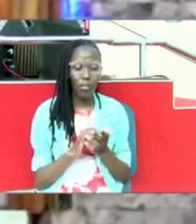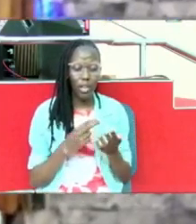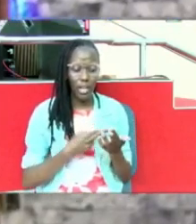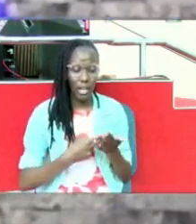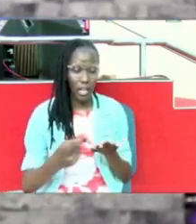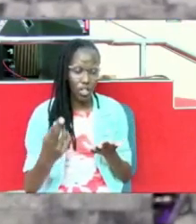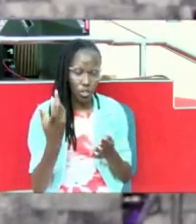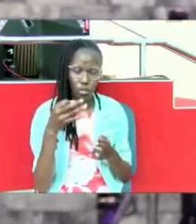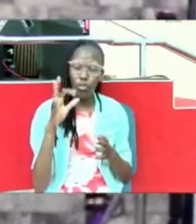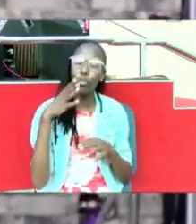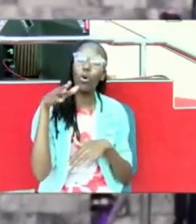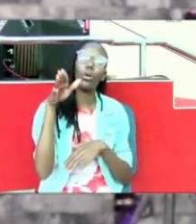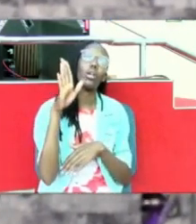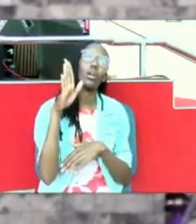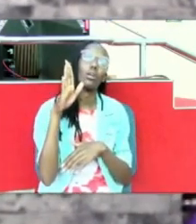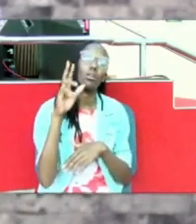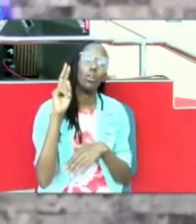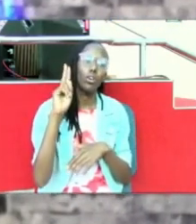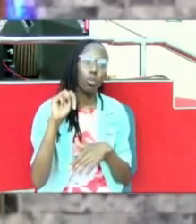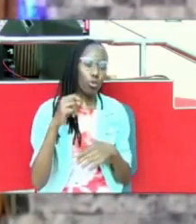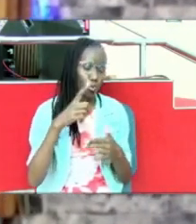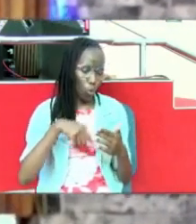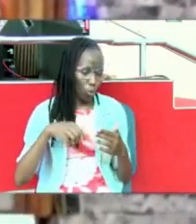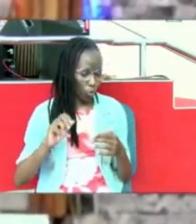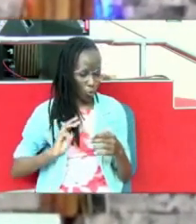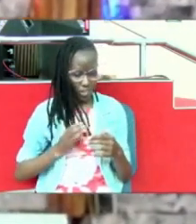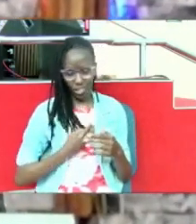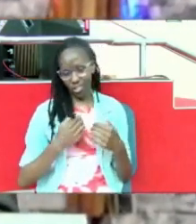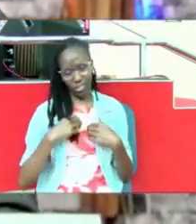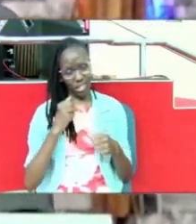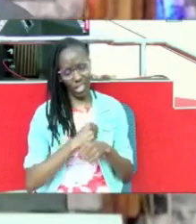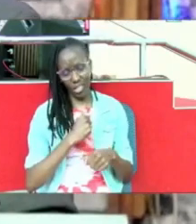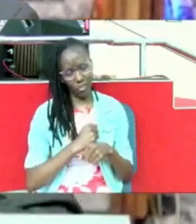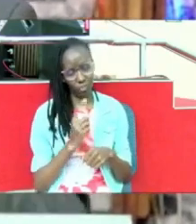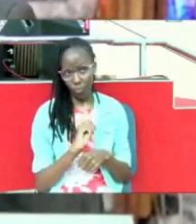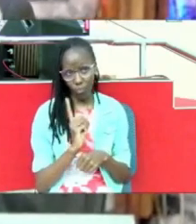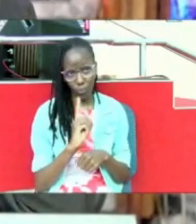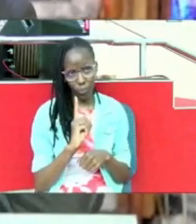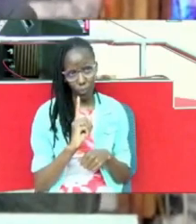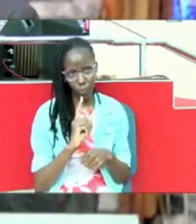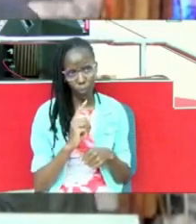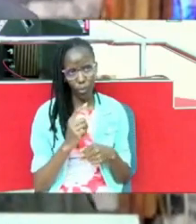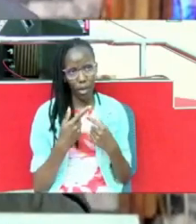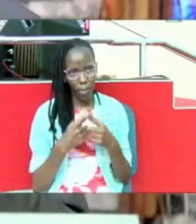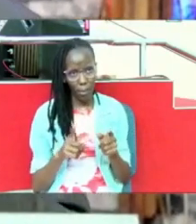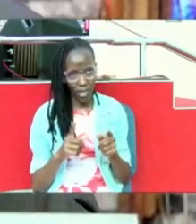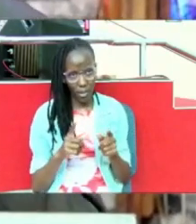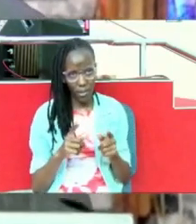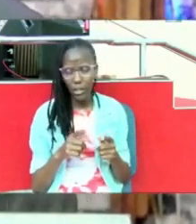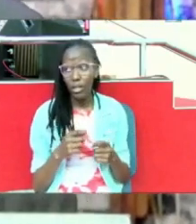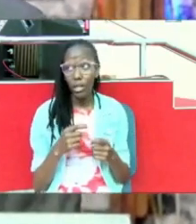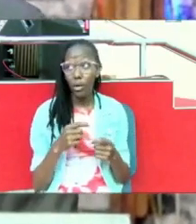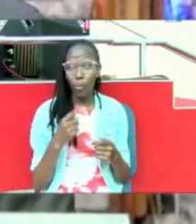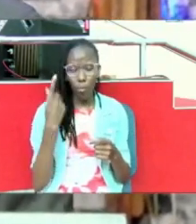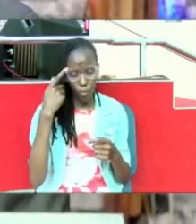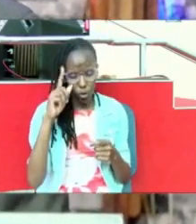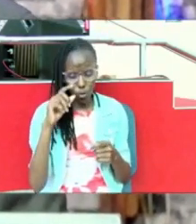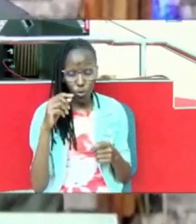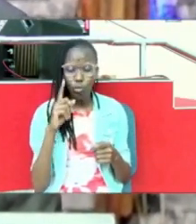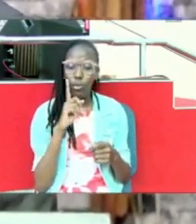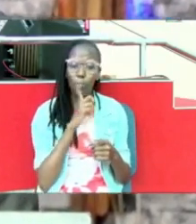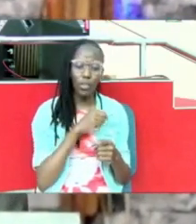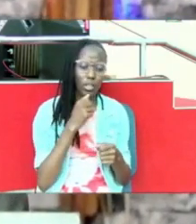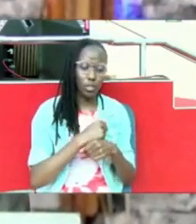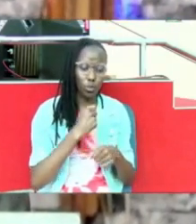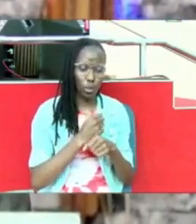ndio watakatifu wa Mungu. Not because of what we have done. Si kwa sababu ya yale mazuri tumetenda. But because of the finished work of Jesus. Lakini kwa sababu ya